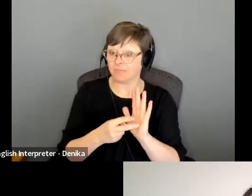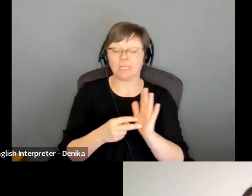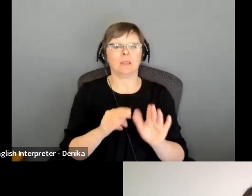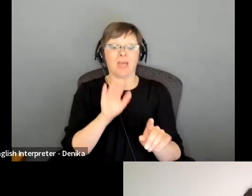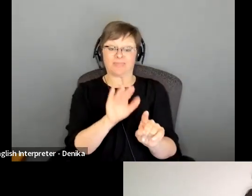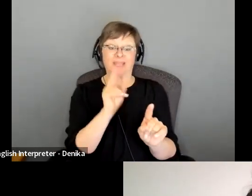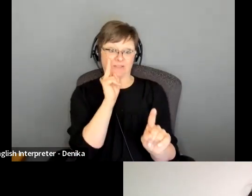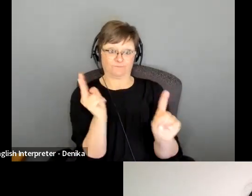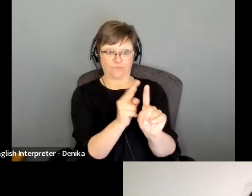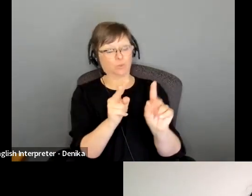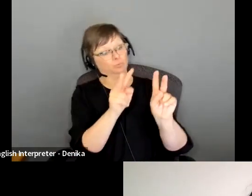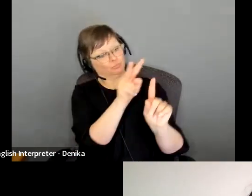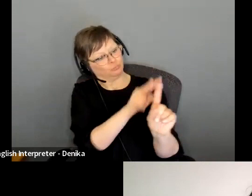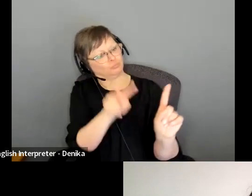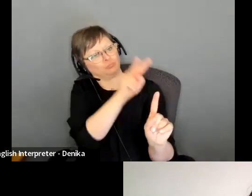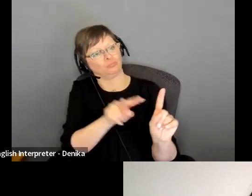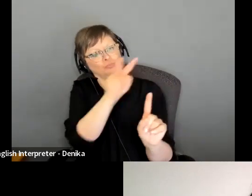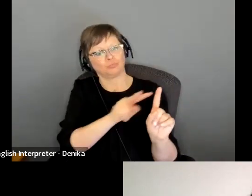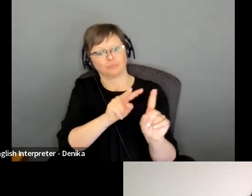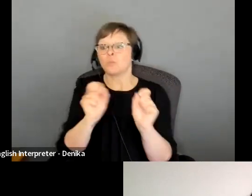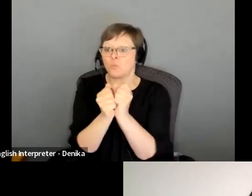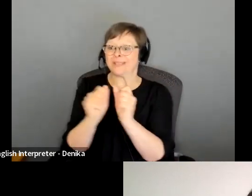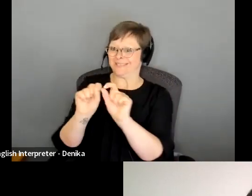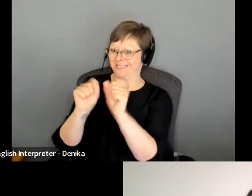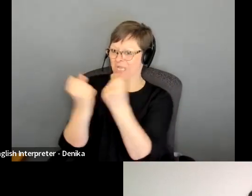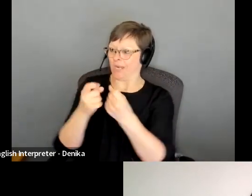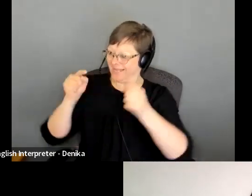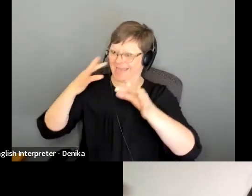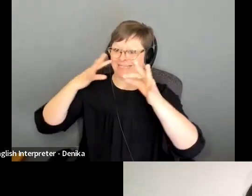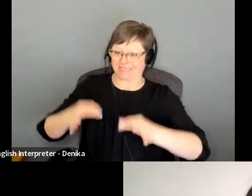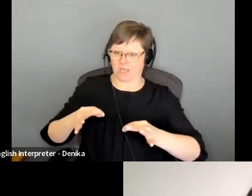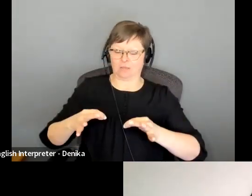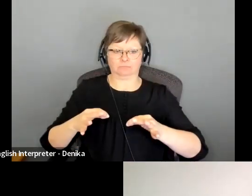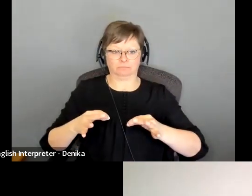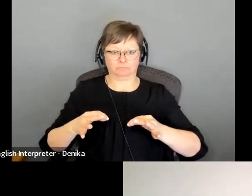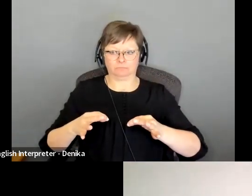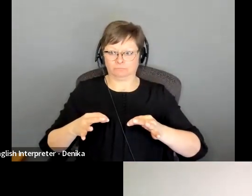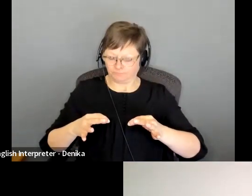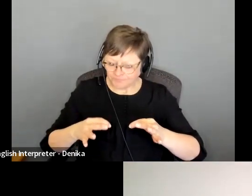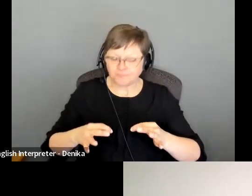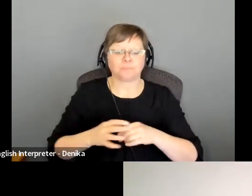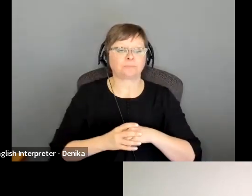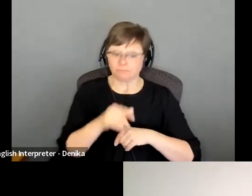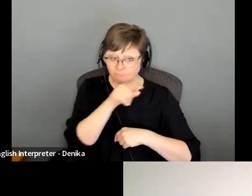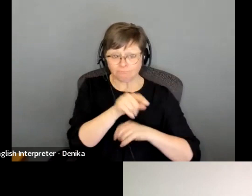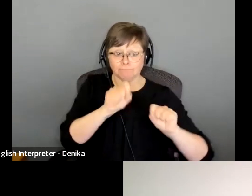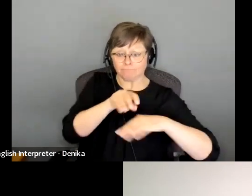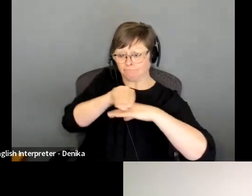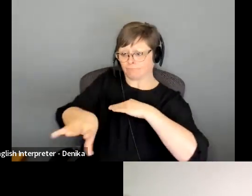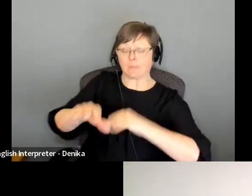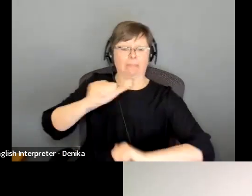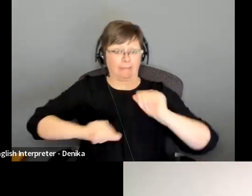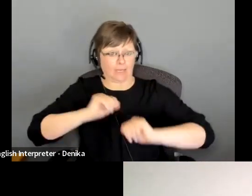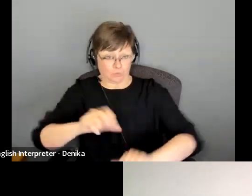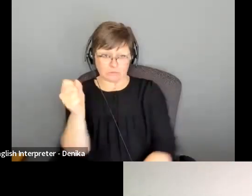views developed and maintained within our society. We can extend that into the theater realm, that